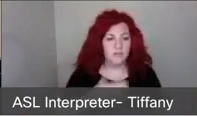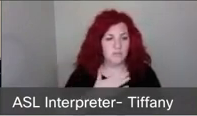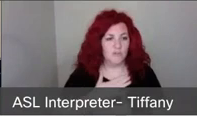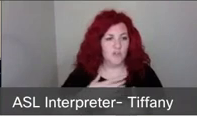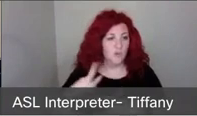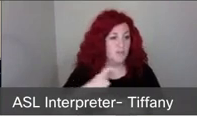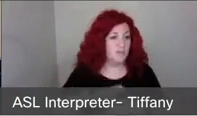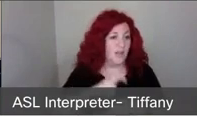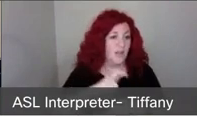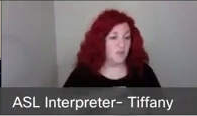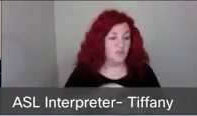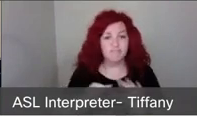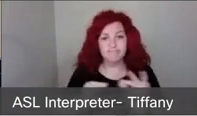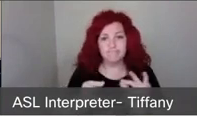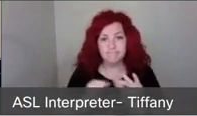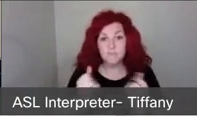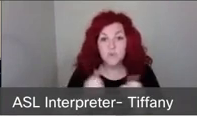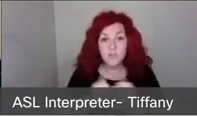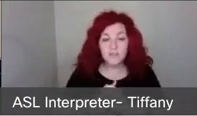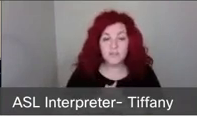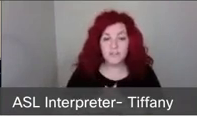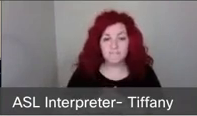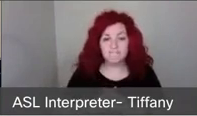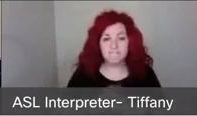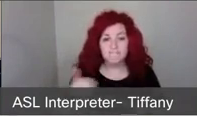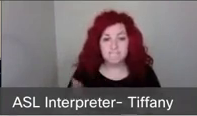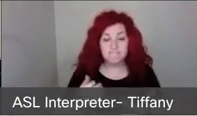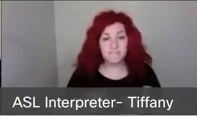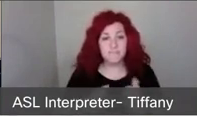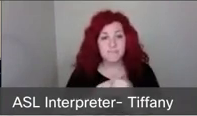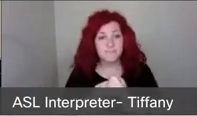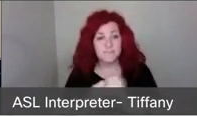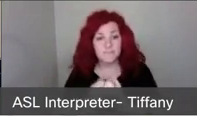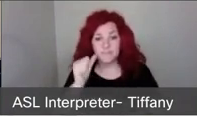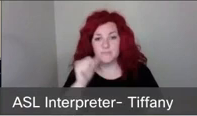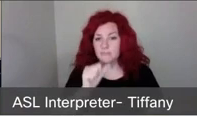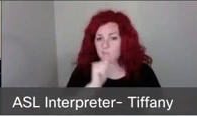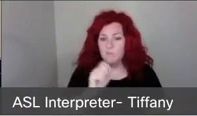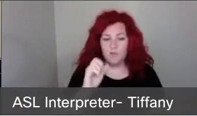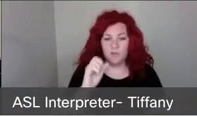today. I'm here to express my support of Arizona approved